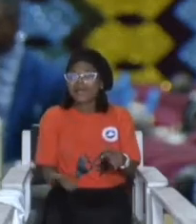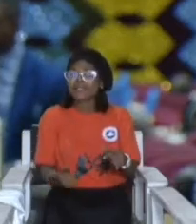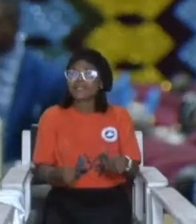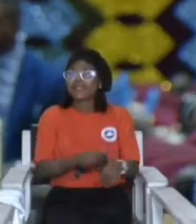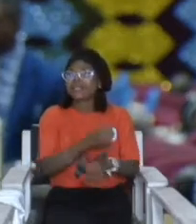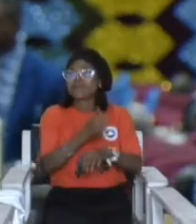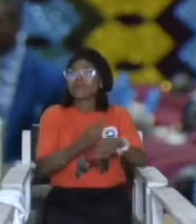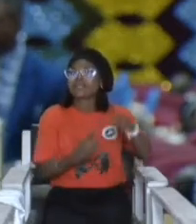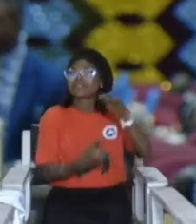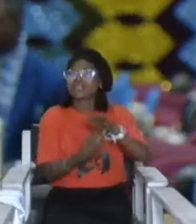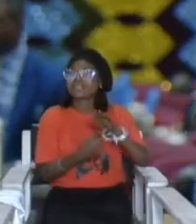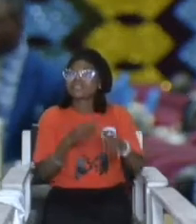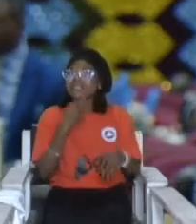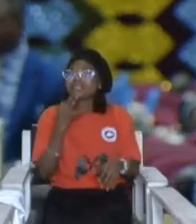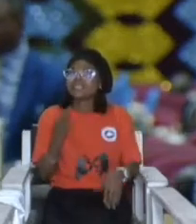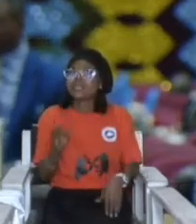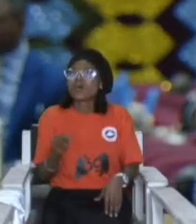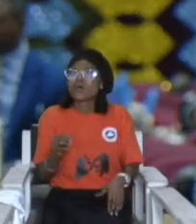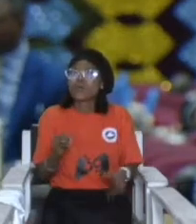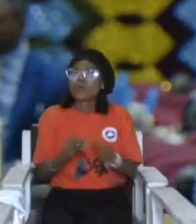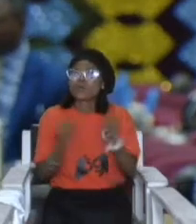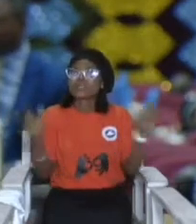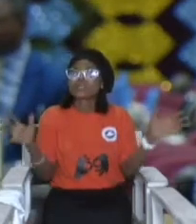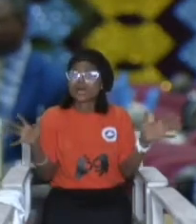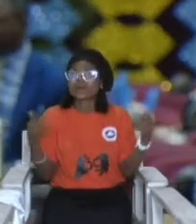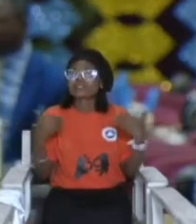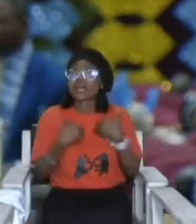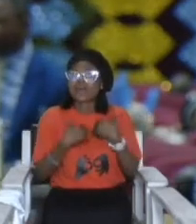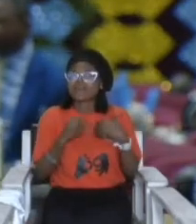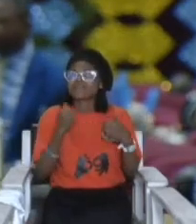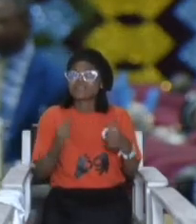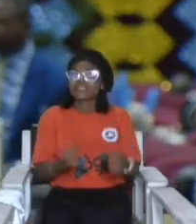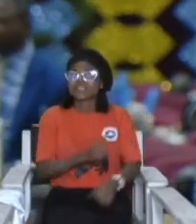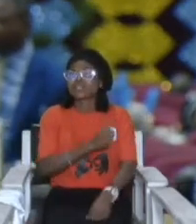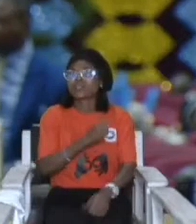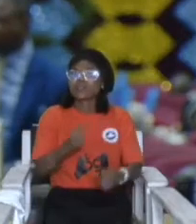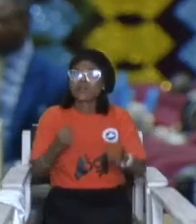without having authority that is fiery.